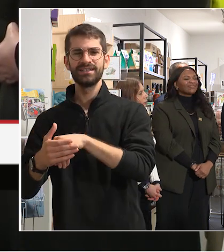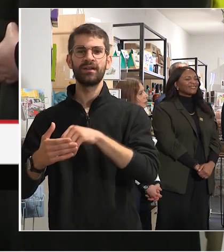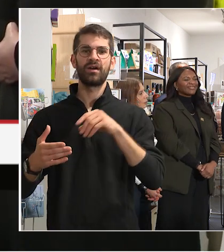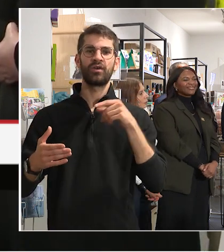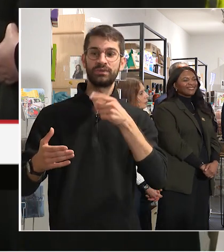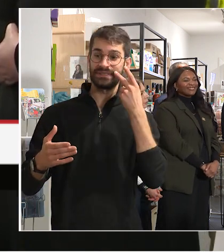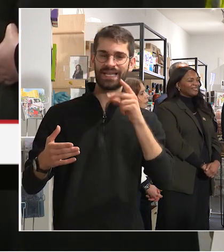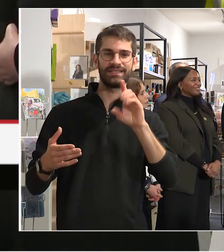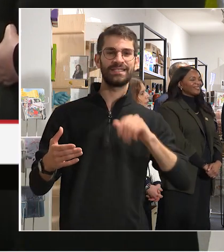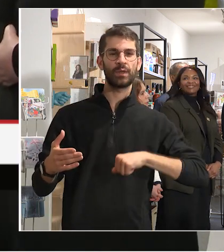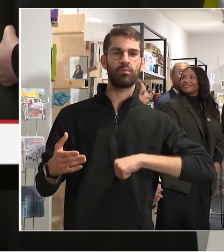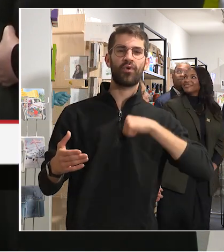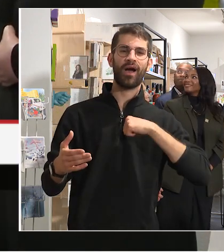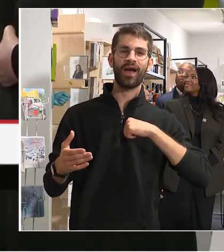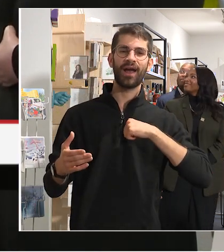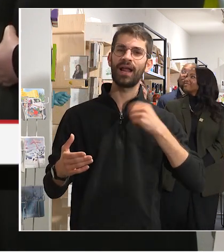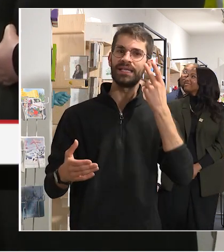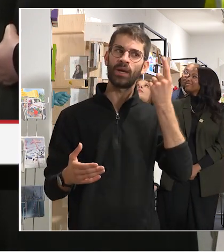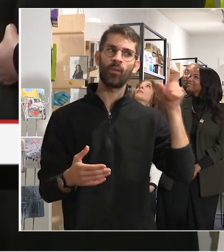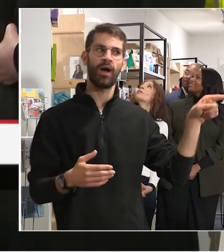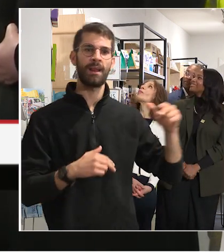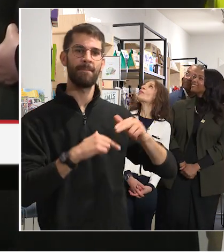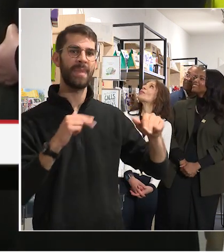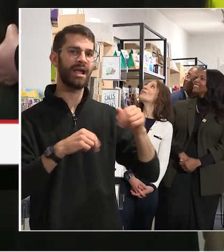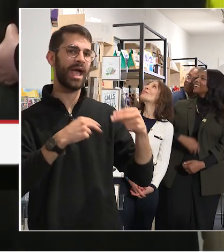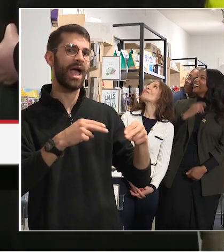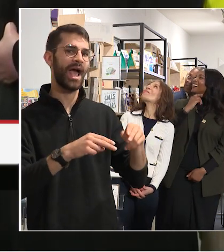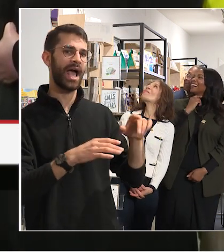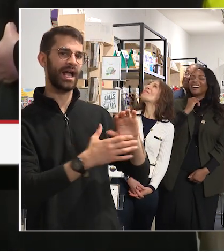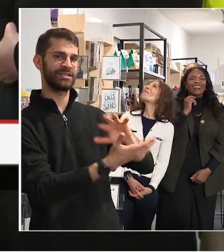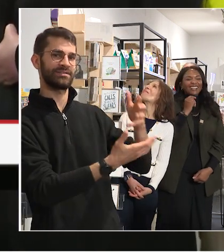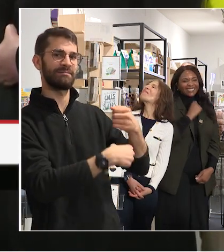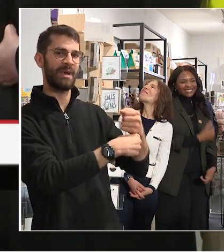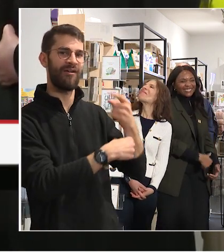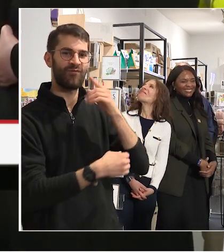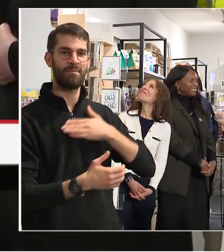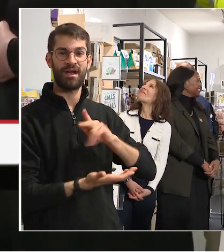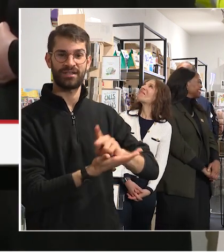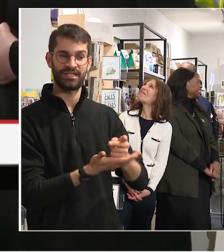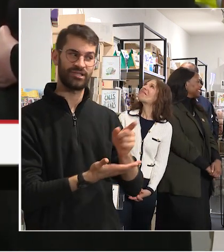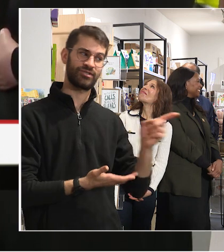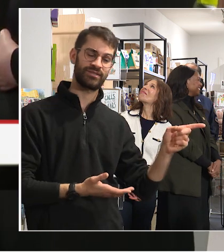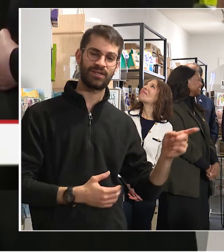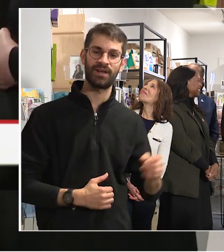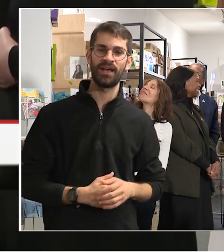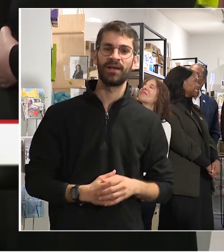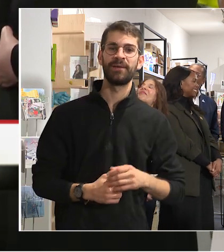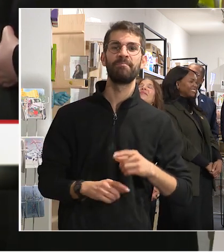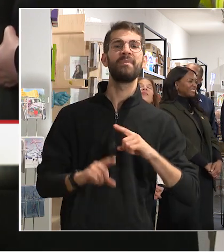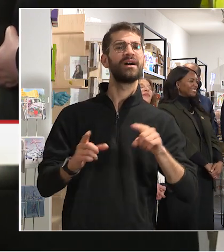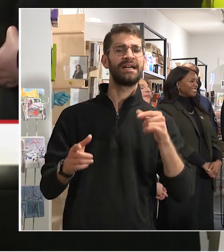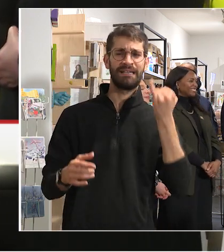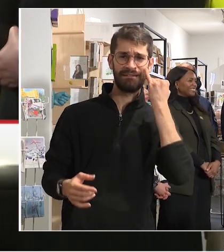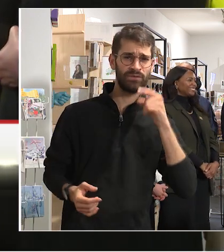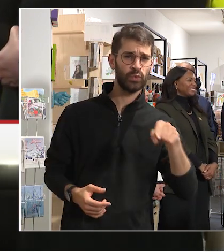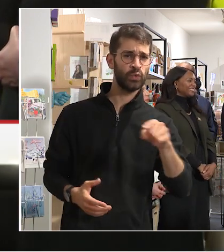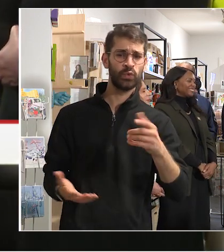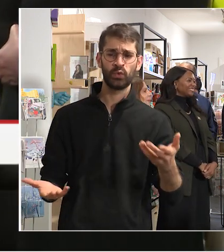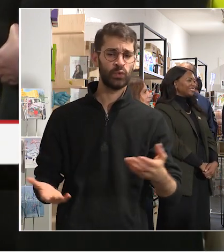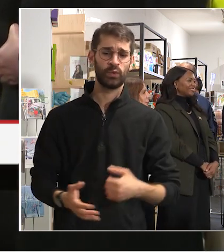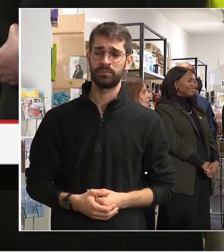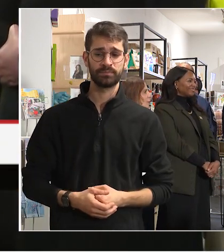pride. I'm looking at this one with the bacon and eggs for my kitchen. So they're just, if you are